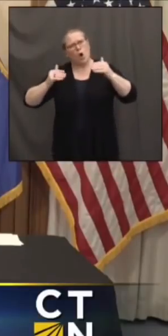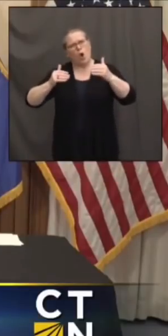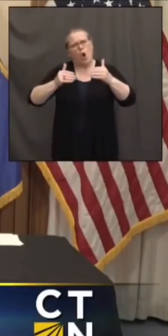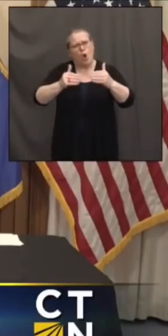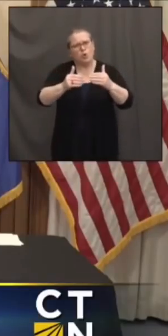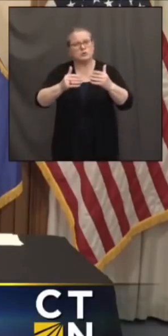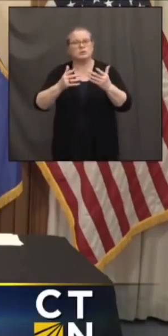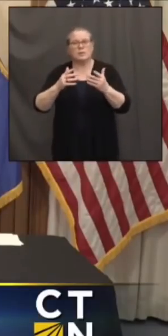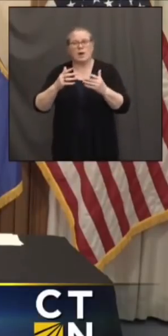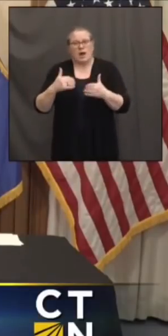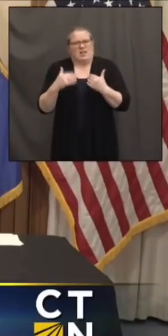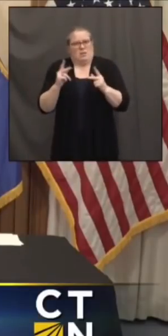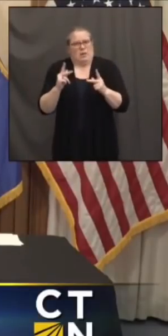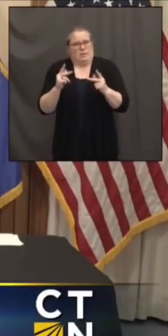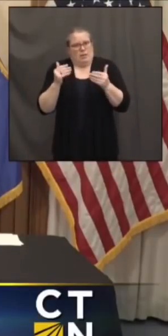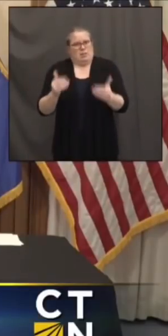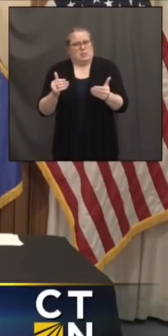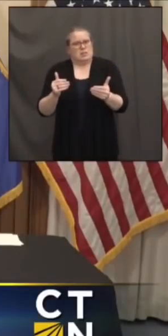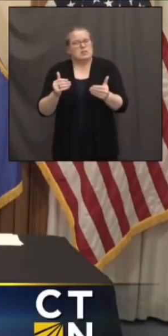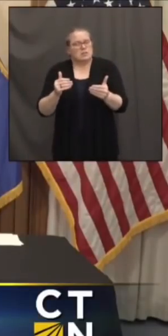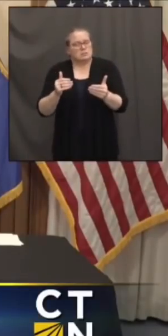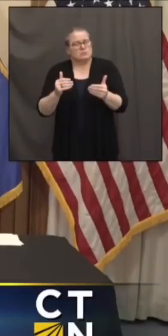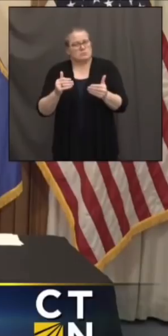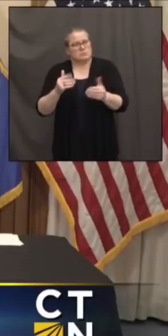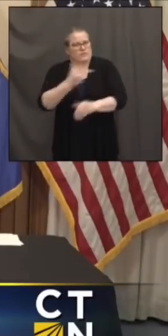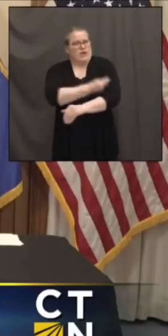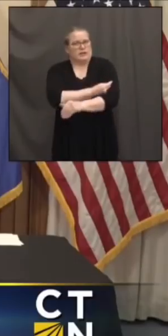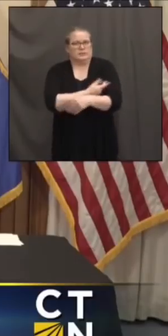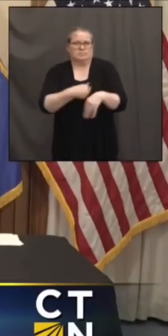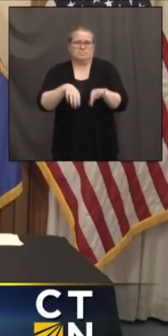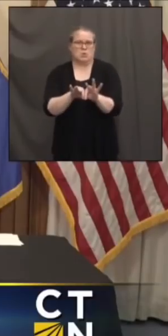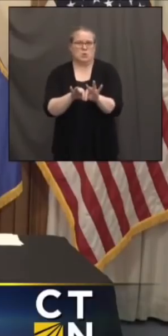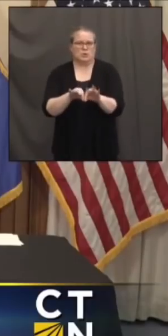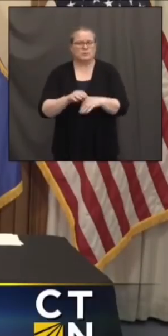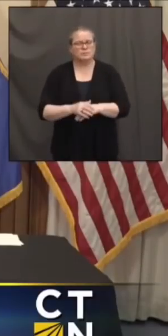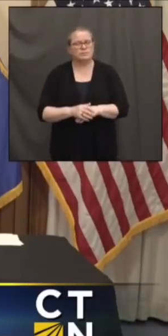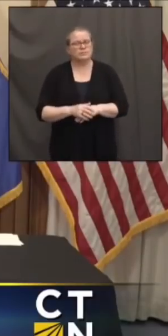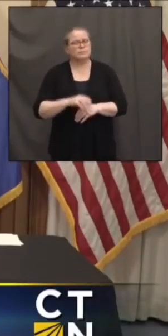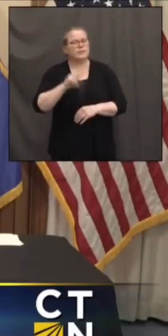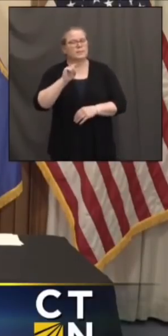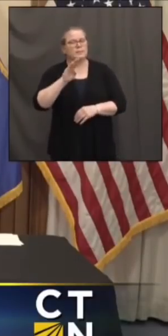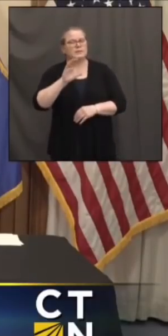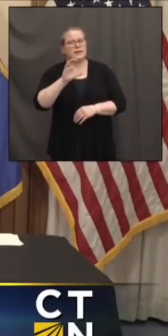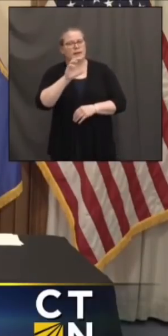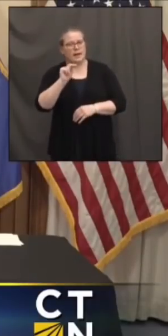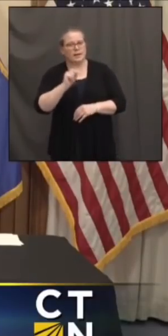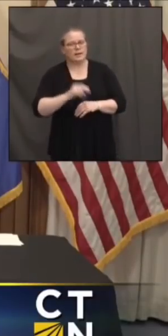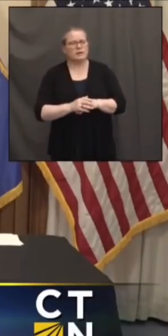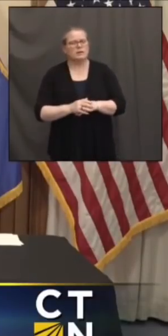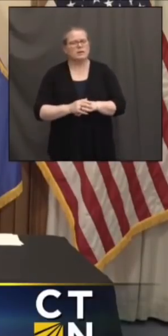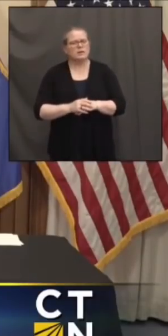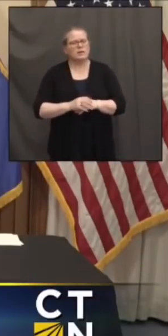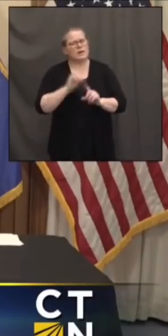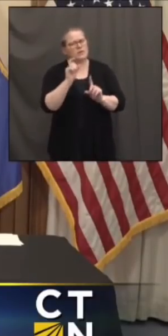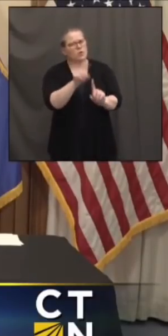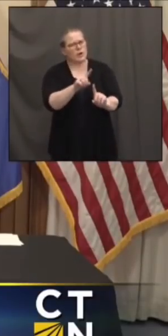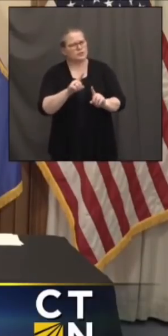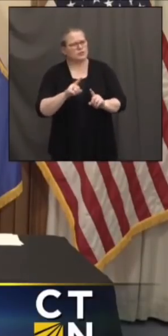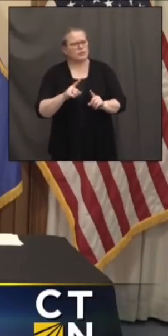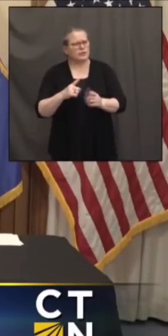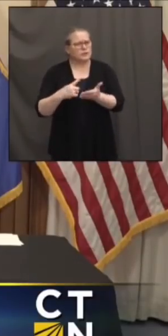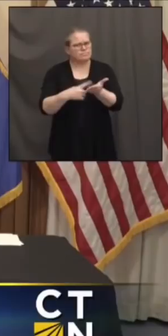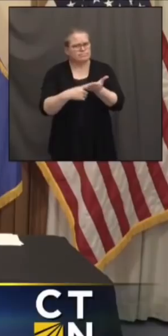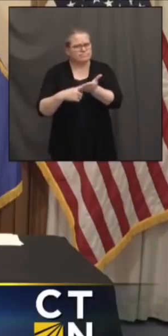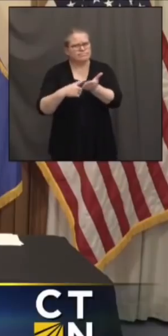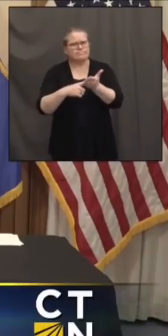Governor, I just had one quick question. Have you reached out to any Georgia companies and asked them if they want to actually come to Connecticut, where we are in the process of